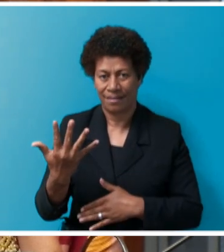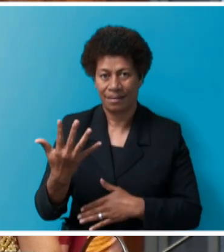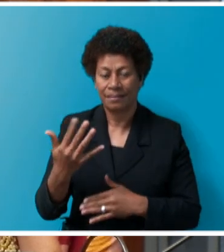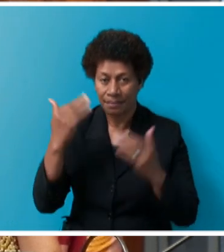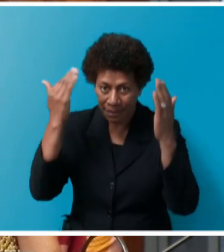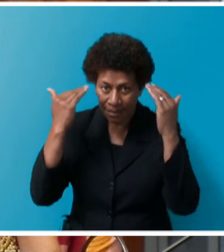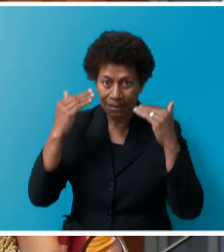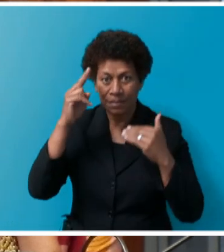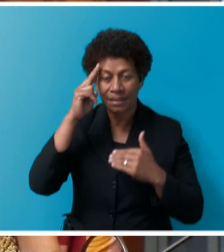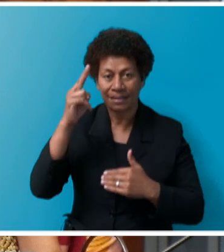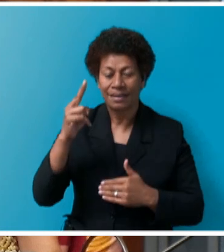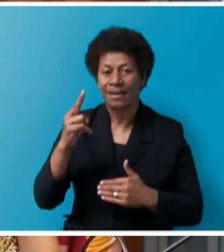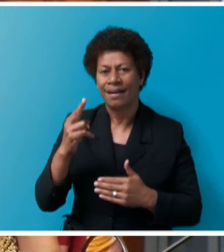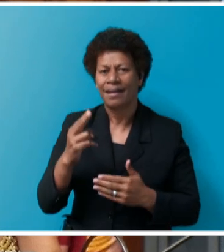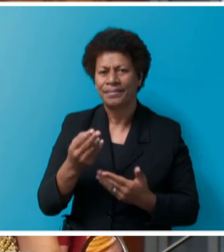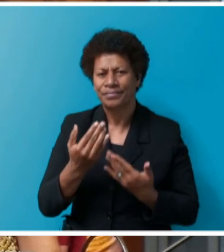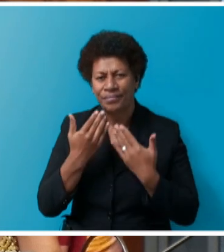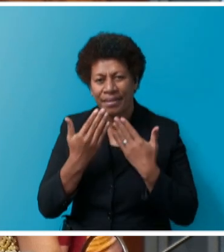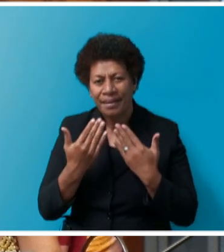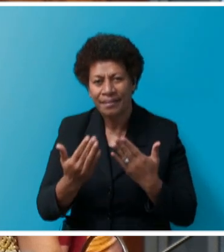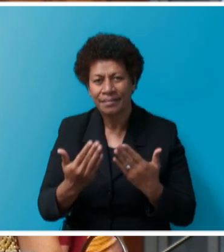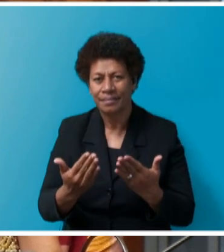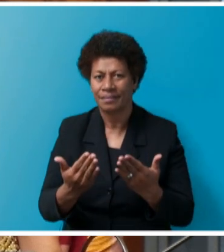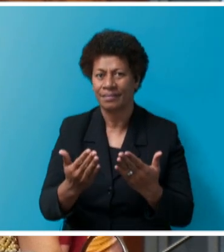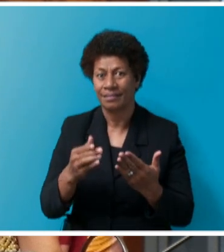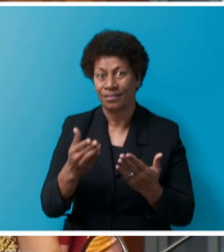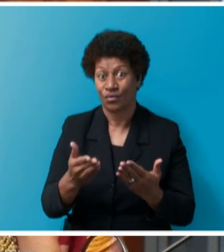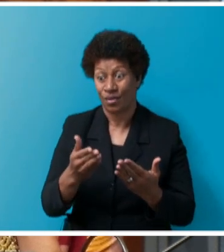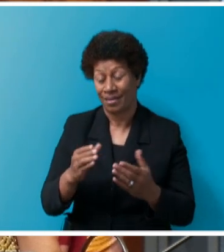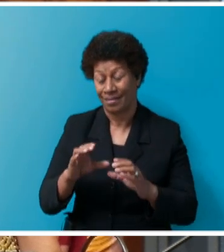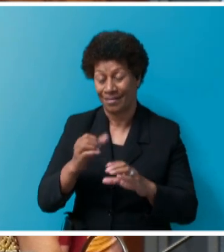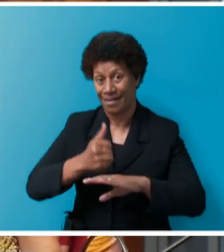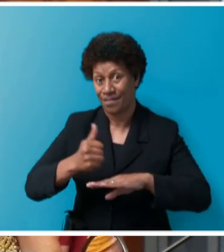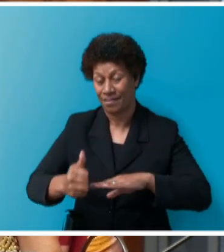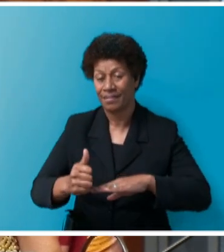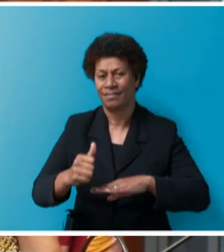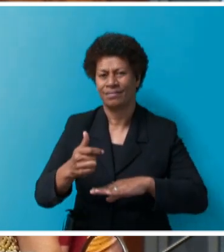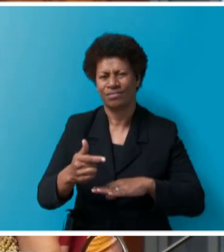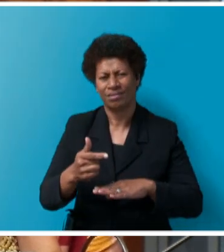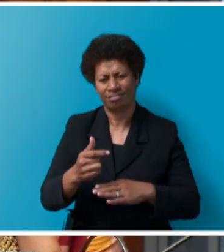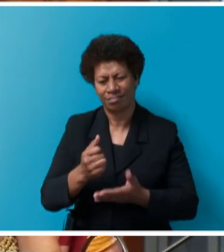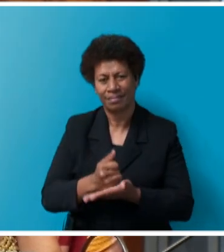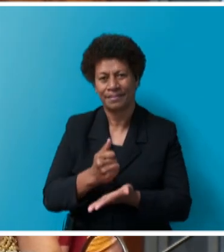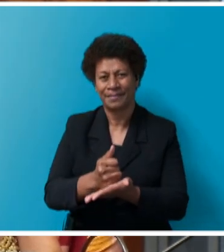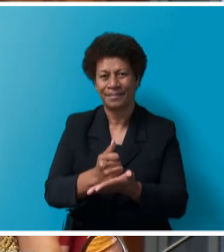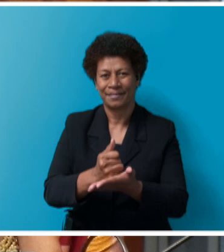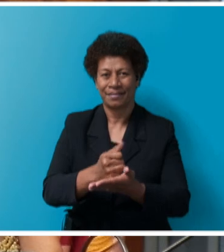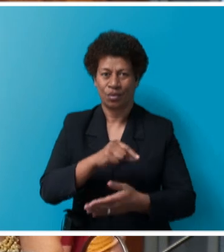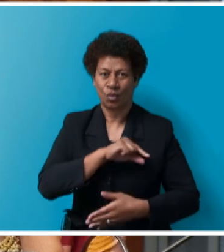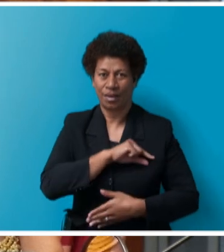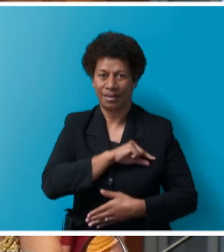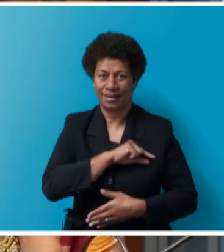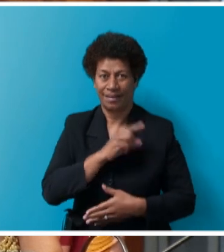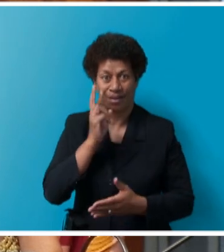the People's Coalition government for its unwavering commitment to prioritizing quality education and for recognizing